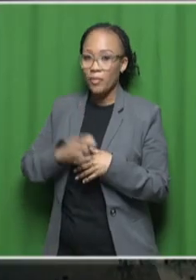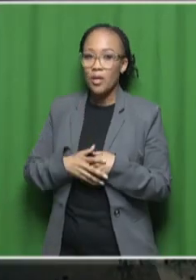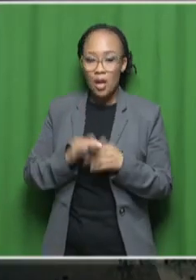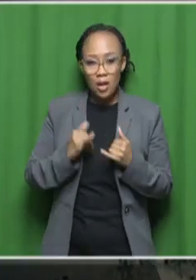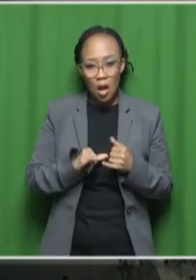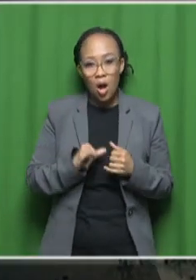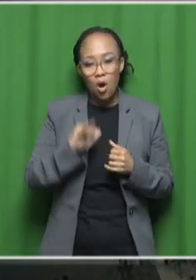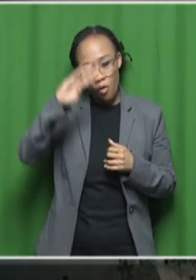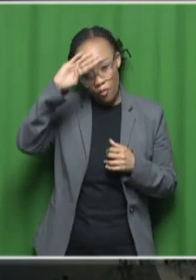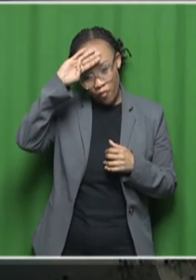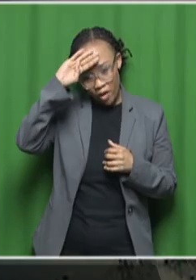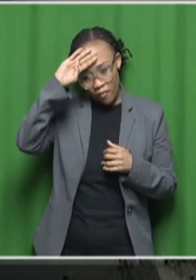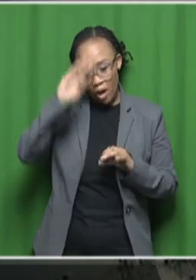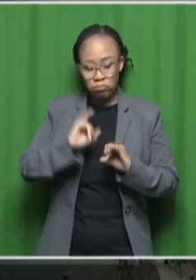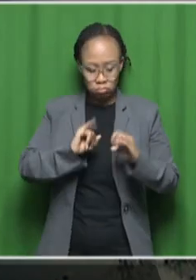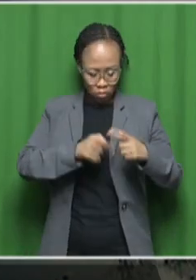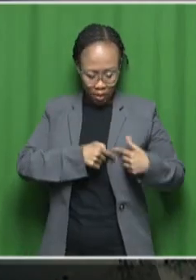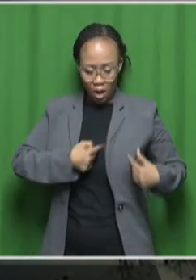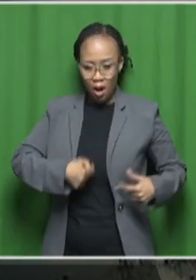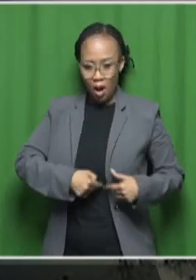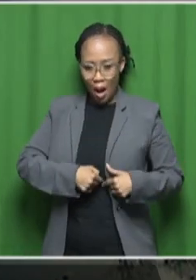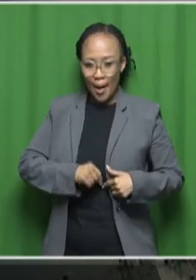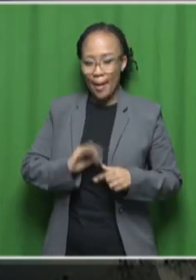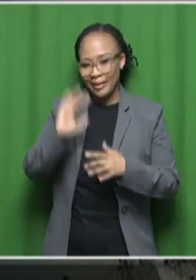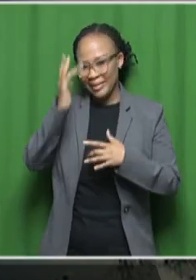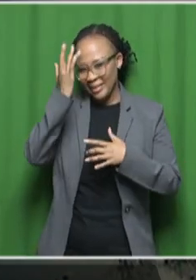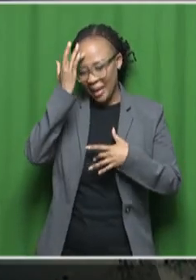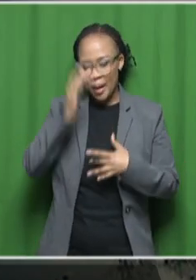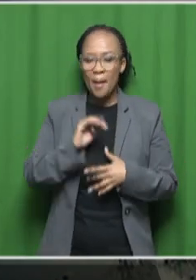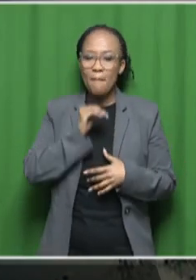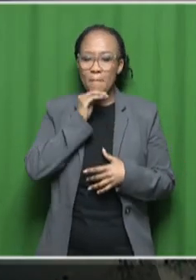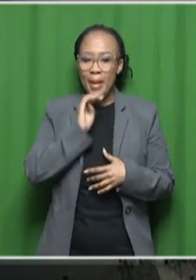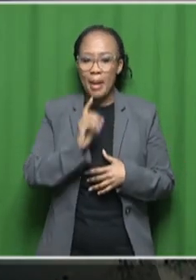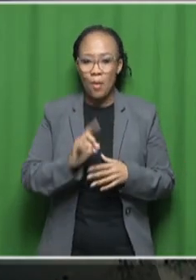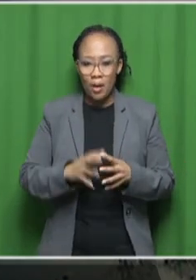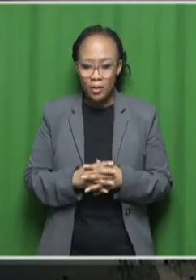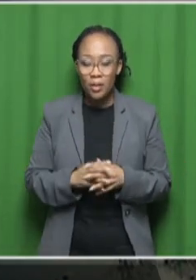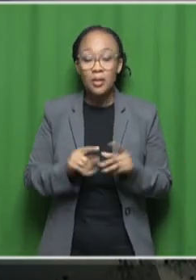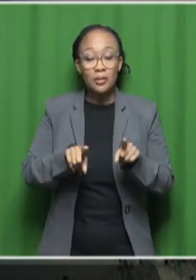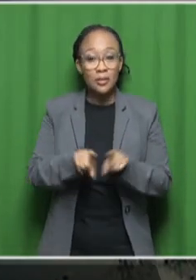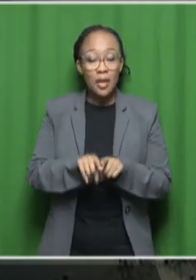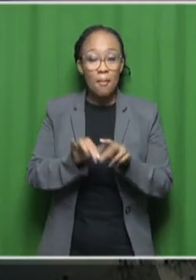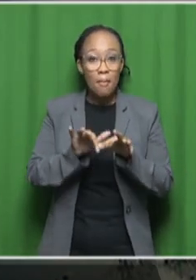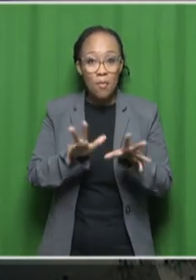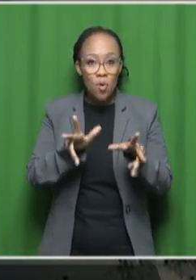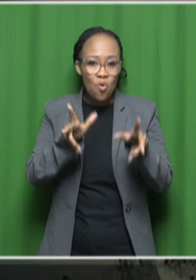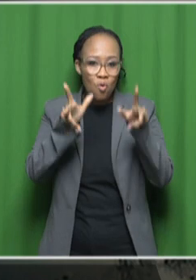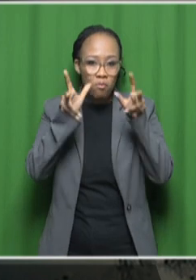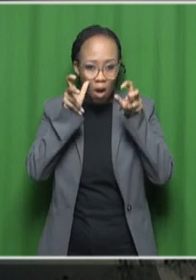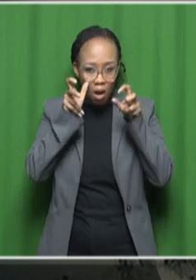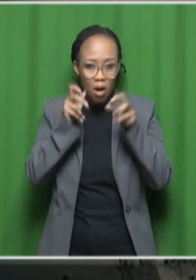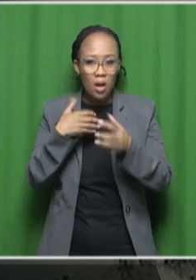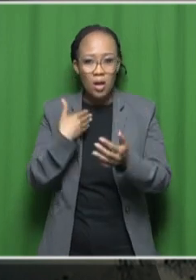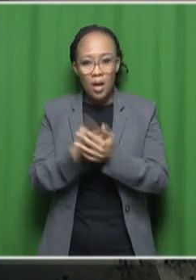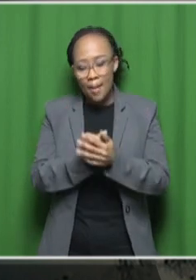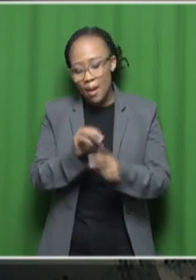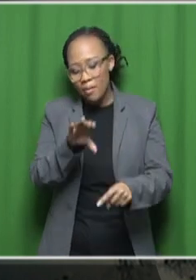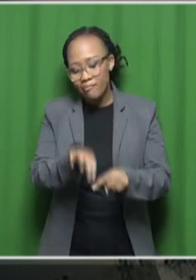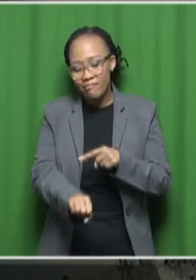fever and rheumatic heart disease is and how our viewers can go about perhaps detecting some of